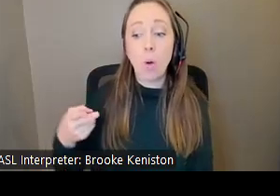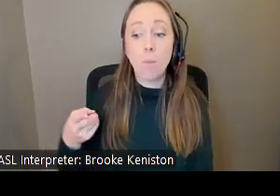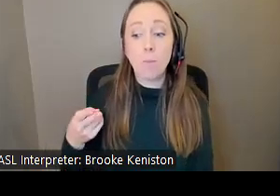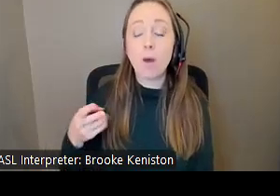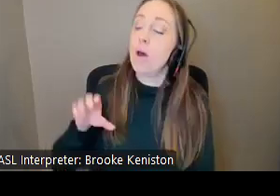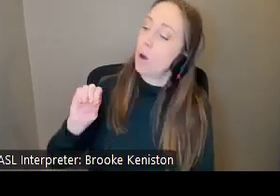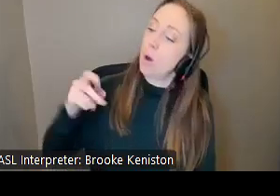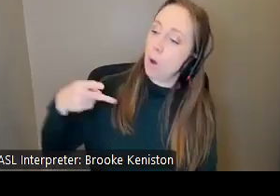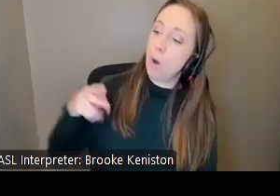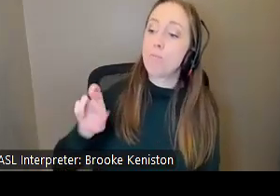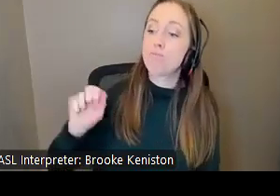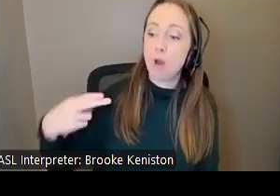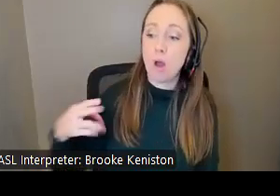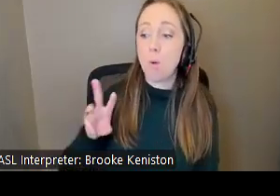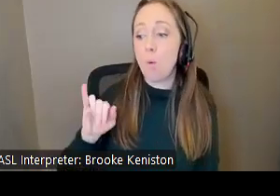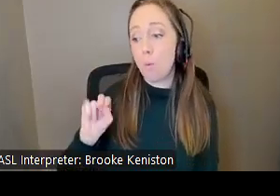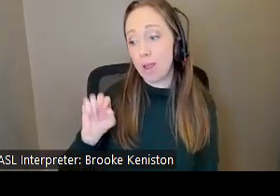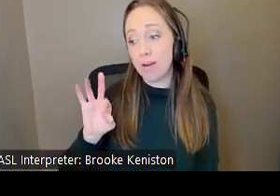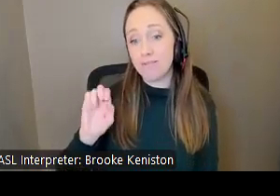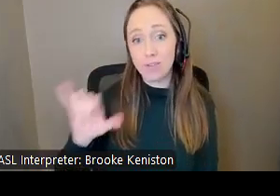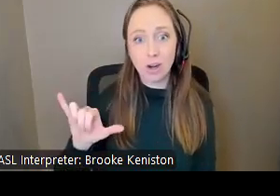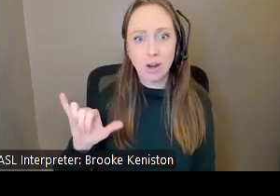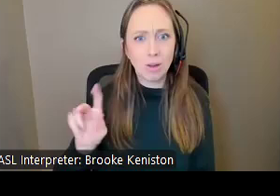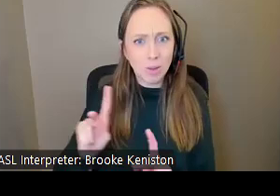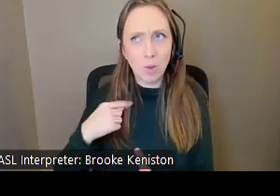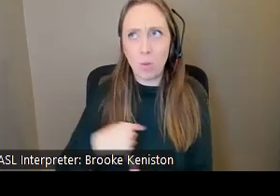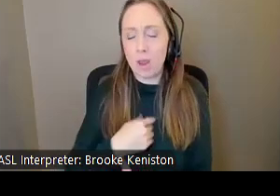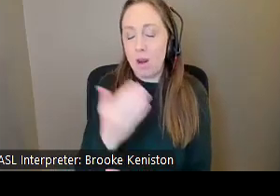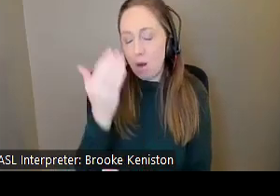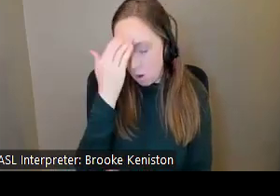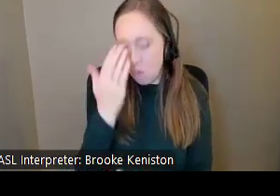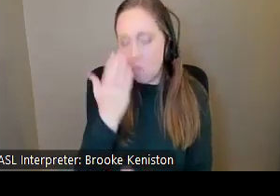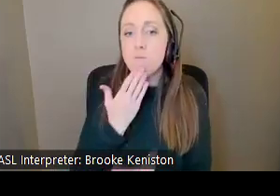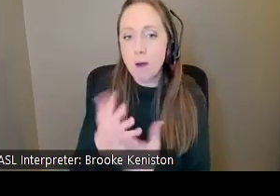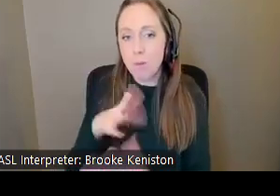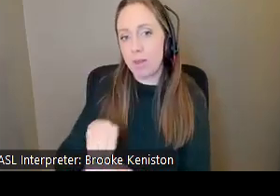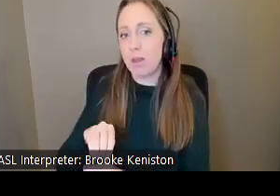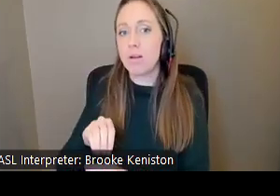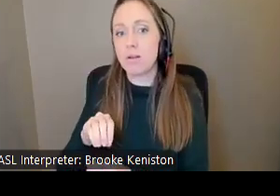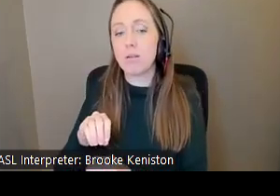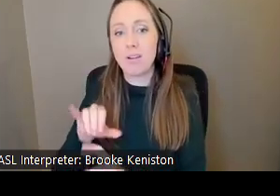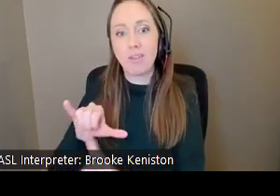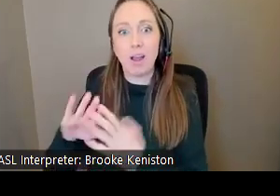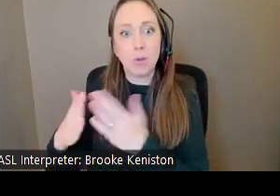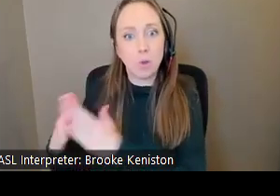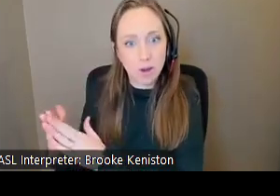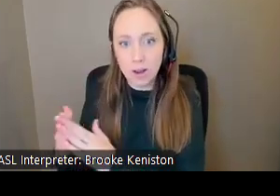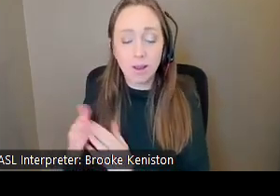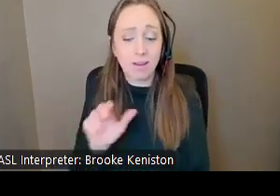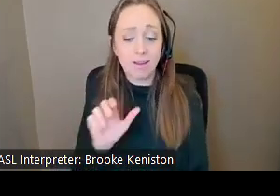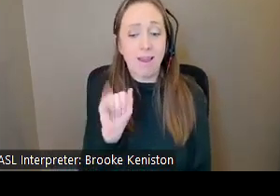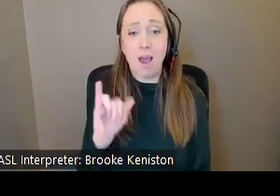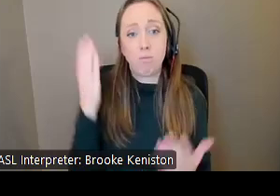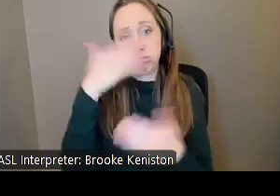models that are training from the existing data, which also is underwritten by all kinds